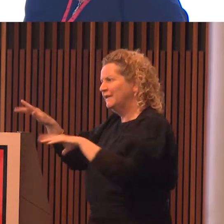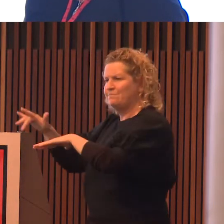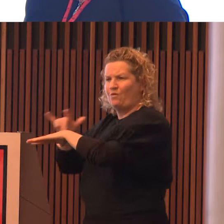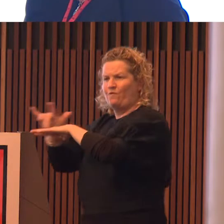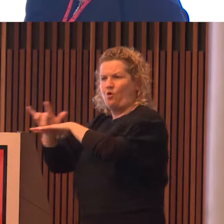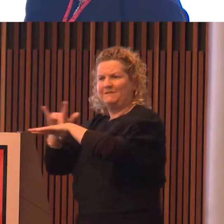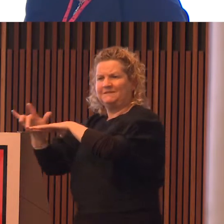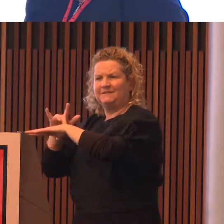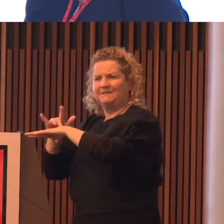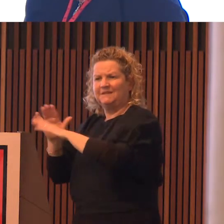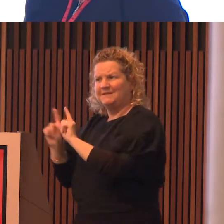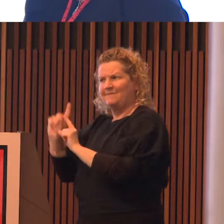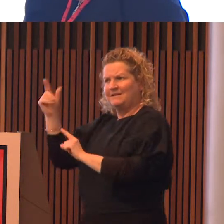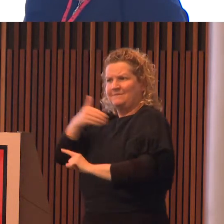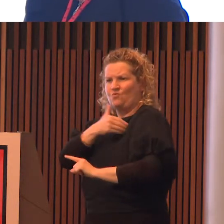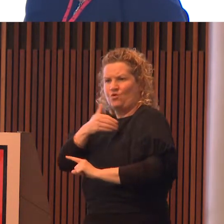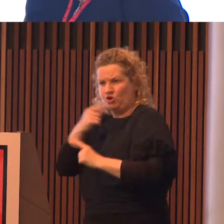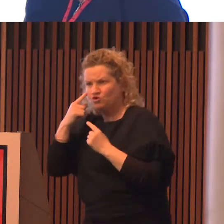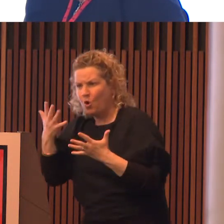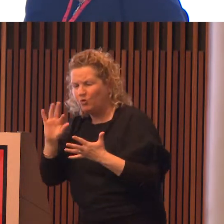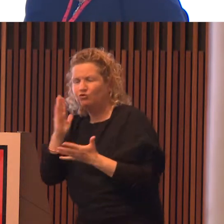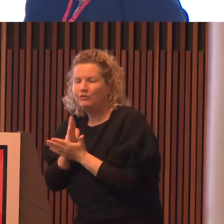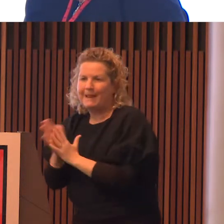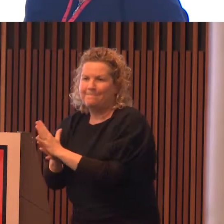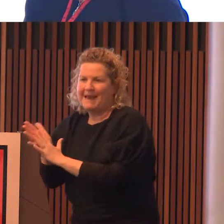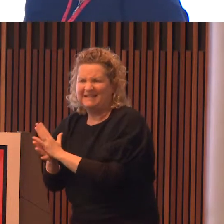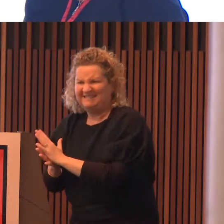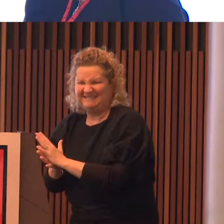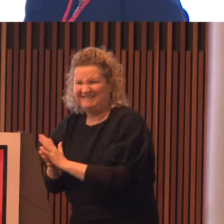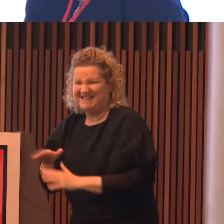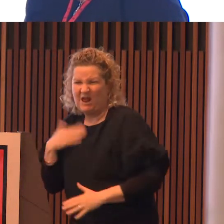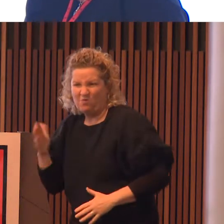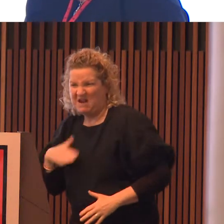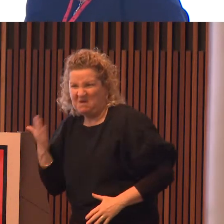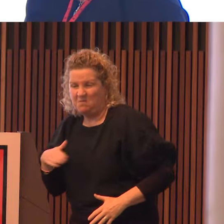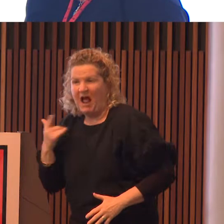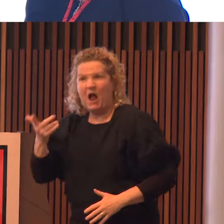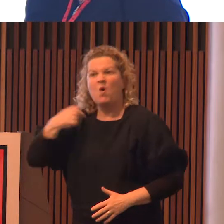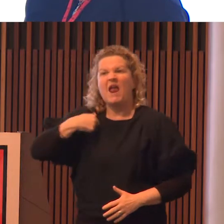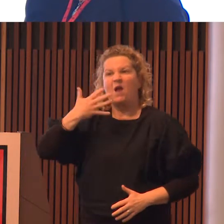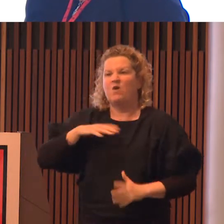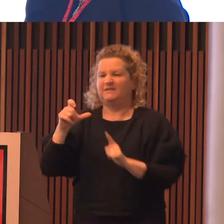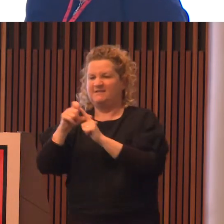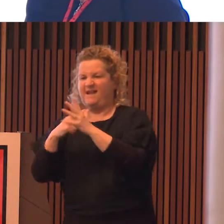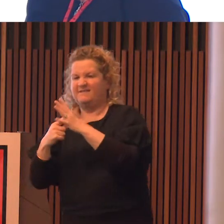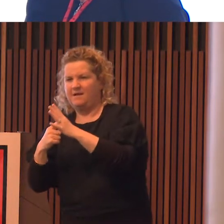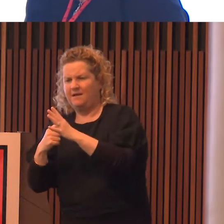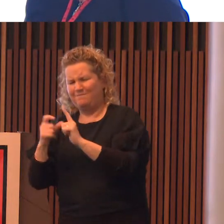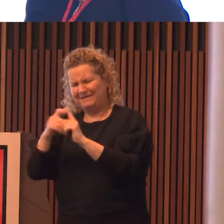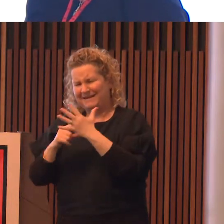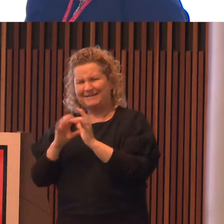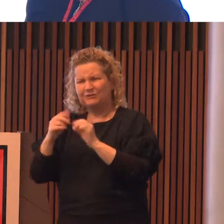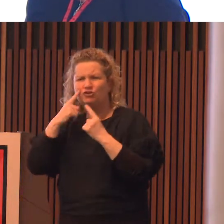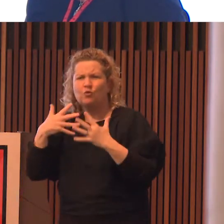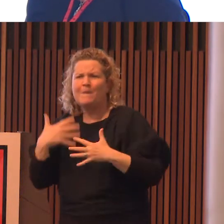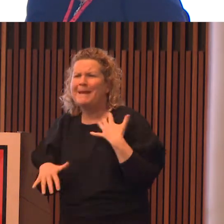dancing around Parliament House and showing them these things. What they want is data, and data doesn't show the pain. So somehow we have to